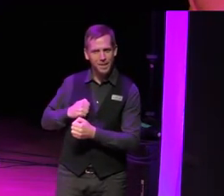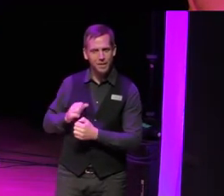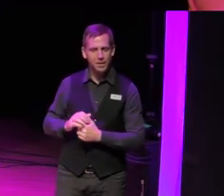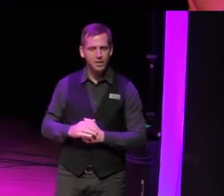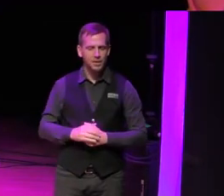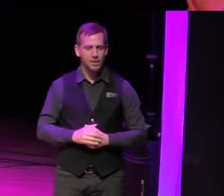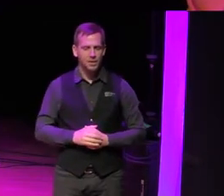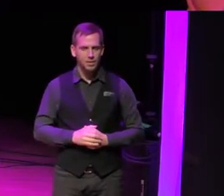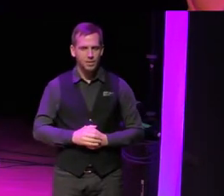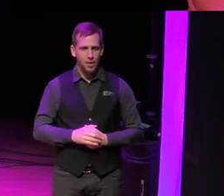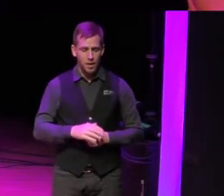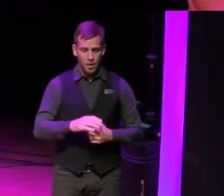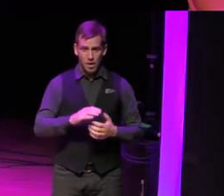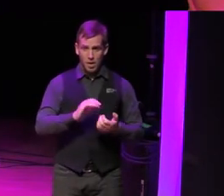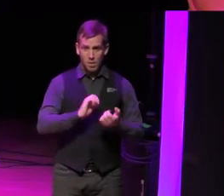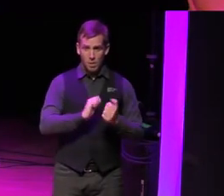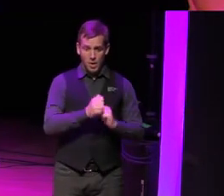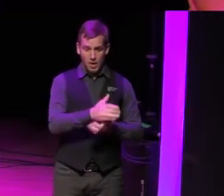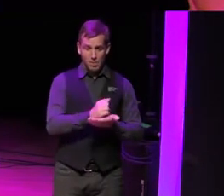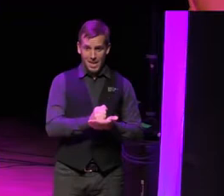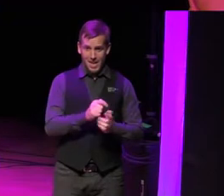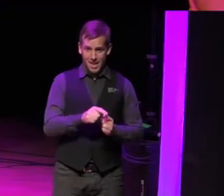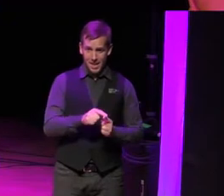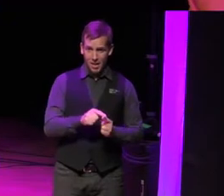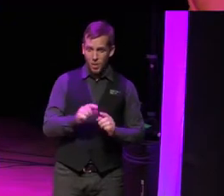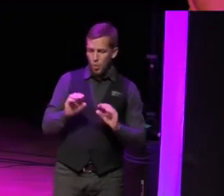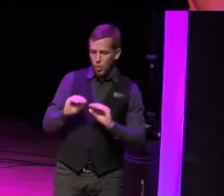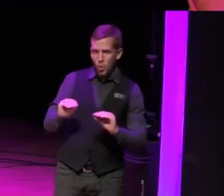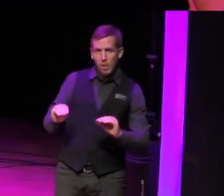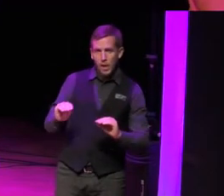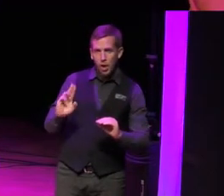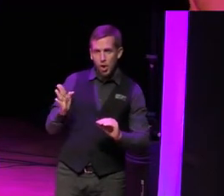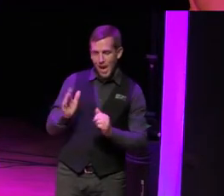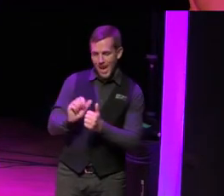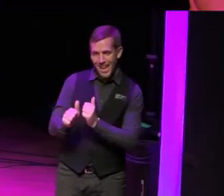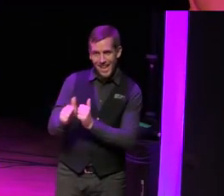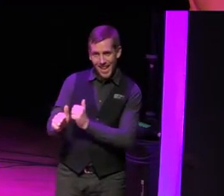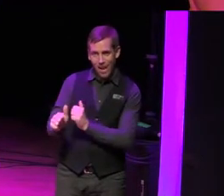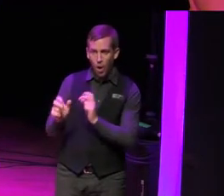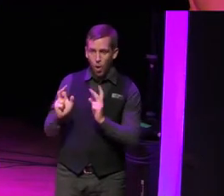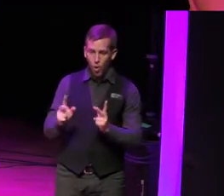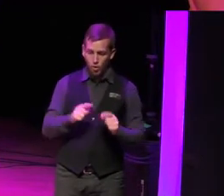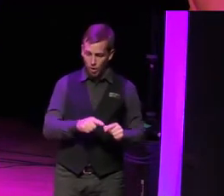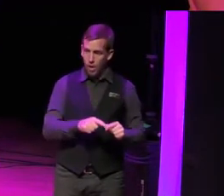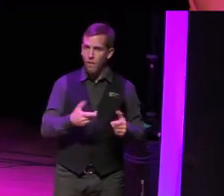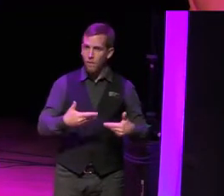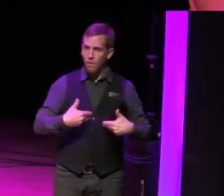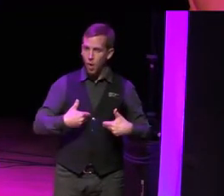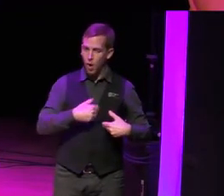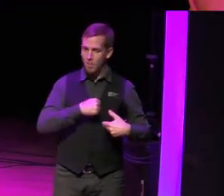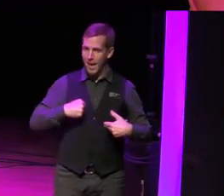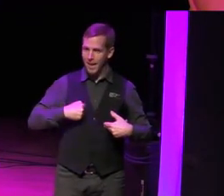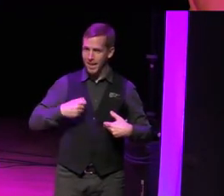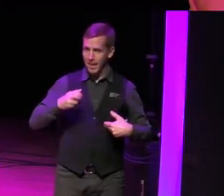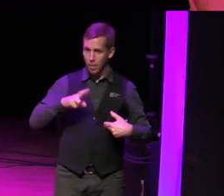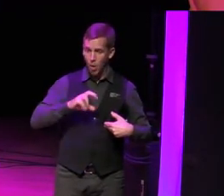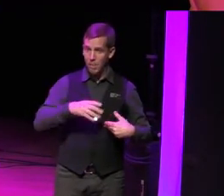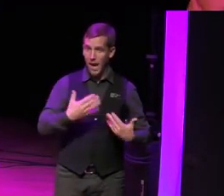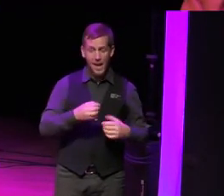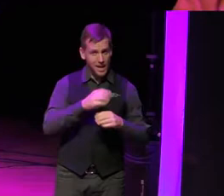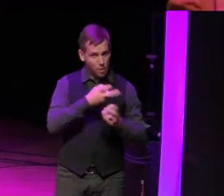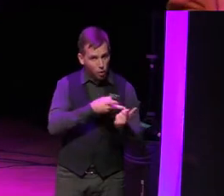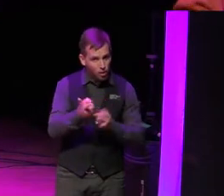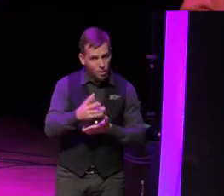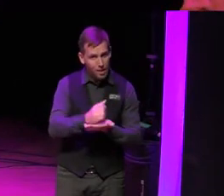office holders, both by training but also by holding different positions within the party. So if the party is a membership-based democratic